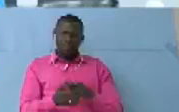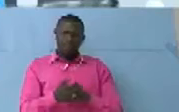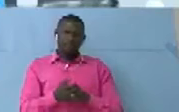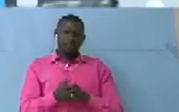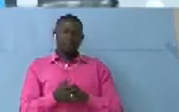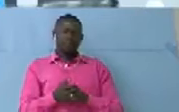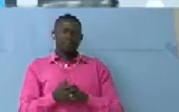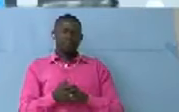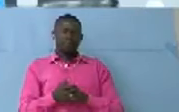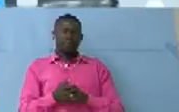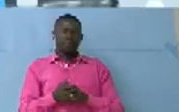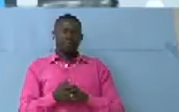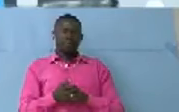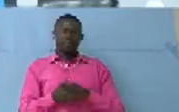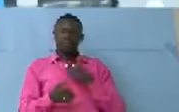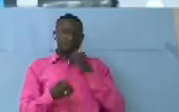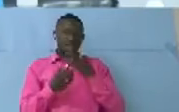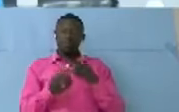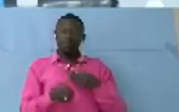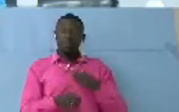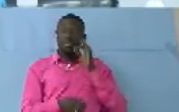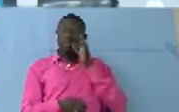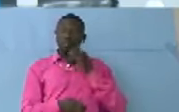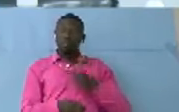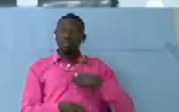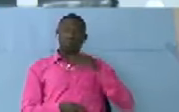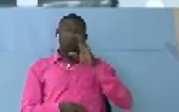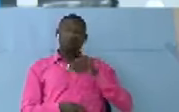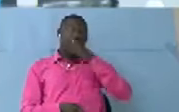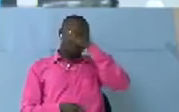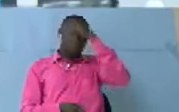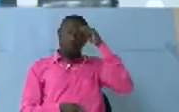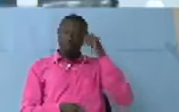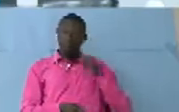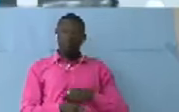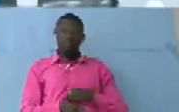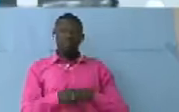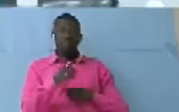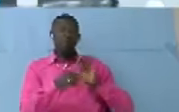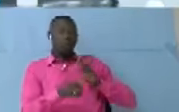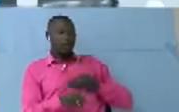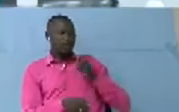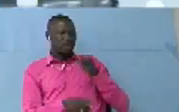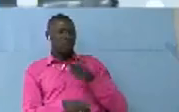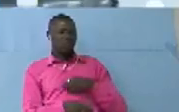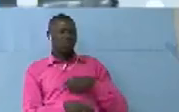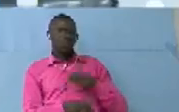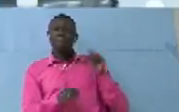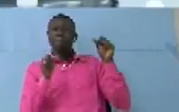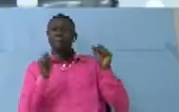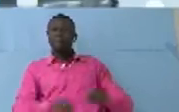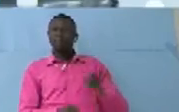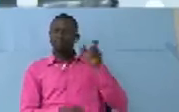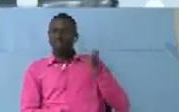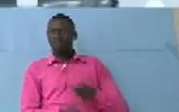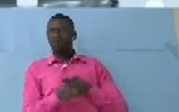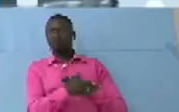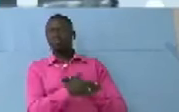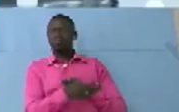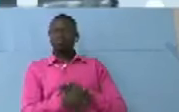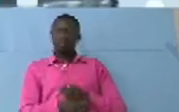Njai Kako Wafurol Fonfisya Adidid. He said to him, I'm doing my work. And Nago said to